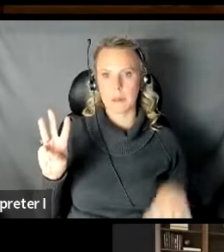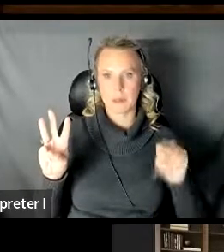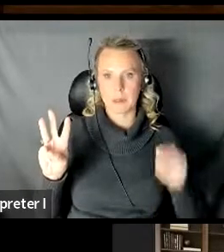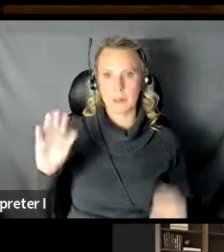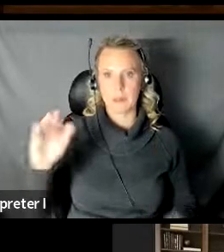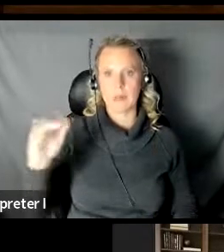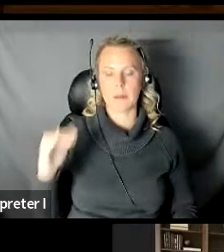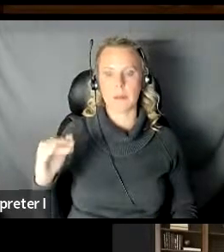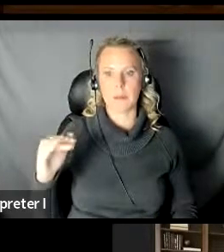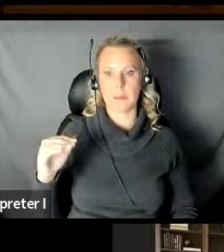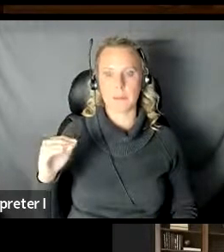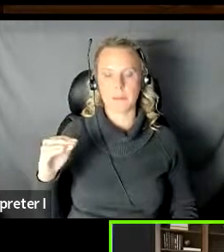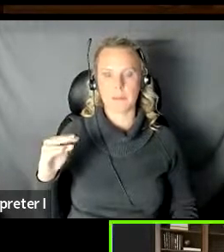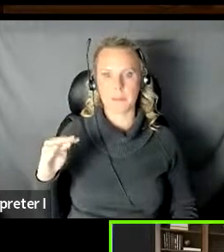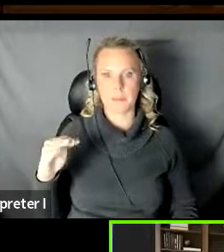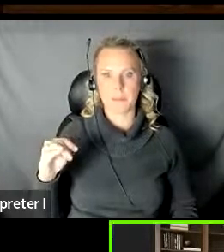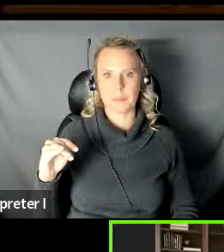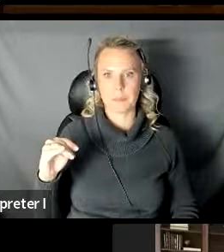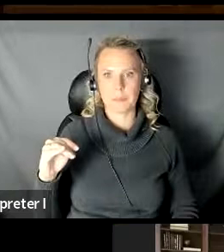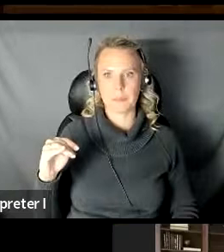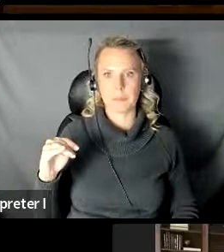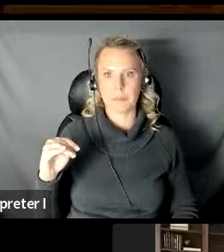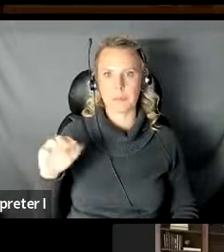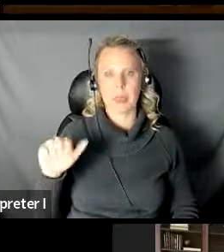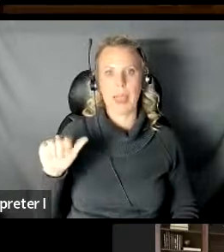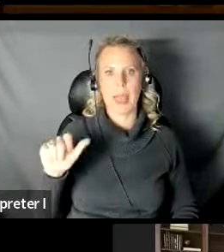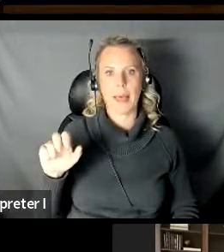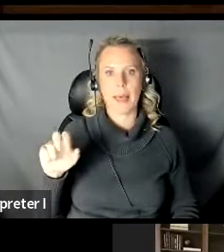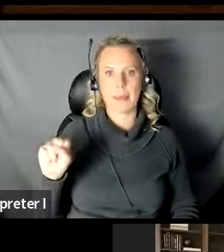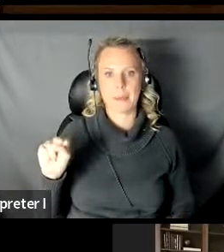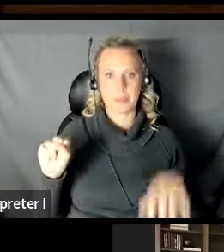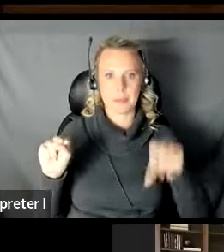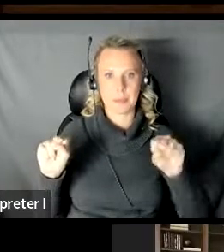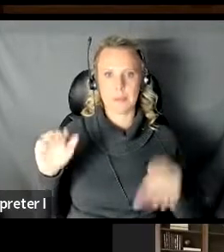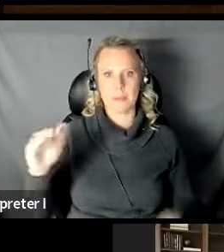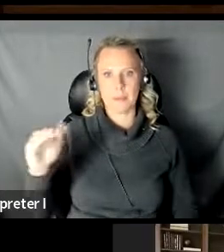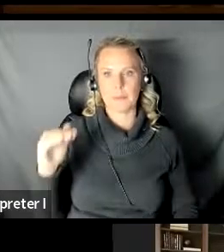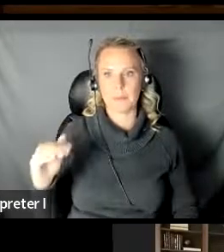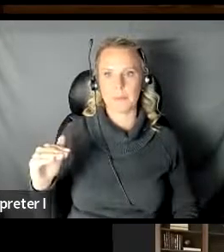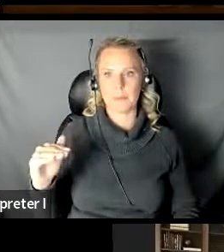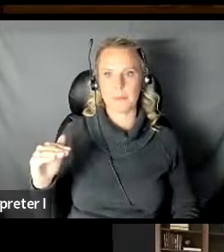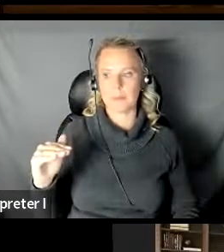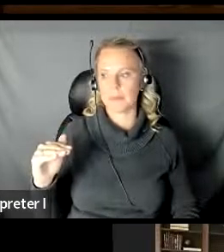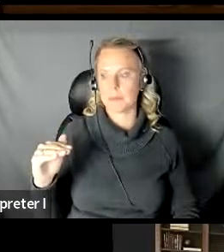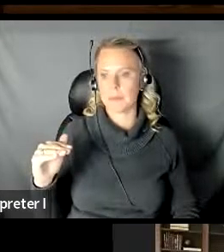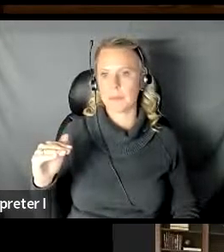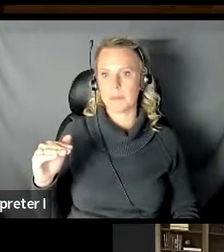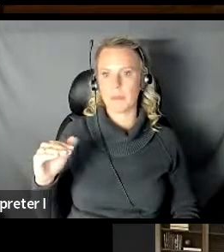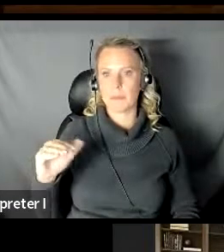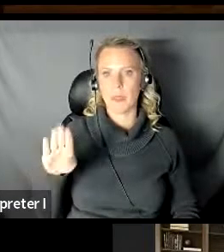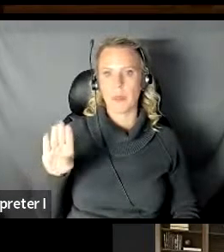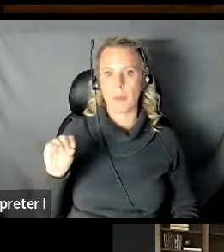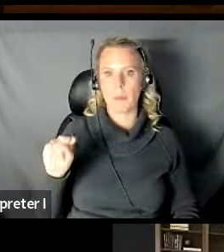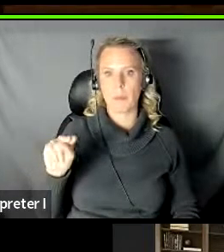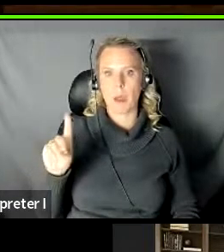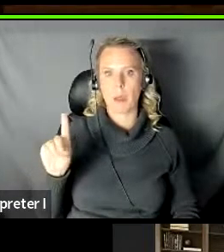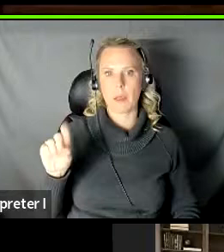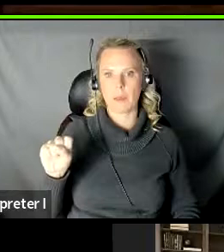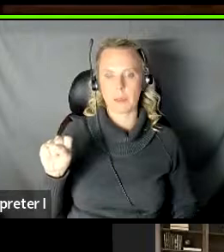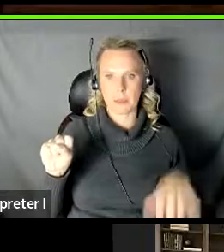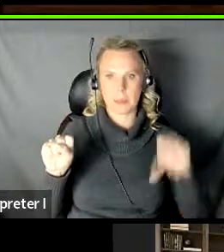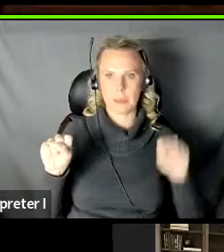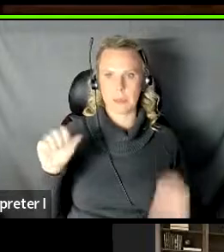Yes. Councilmember Trayon White votes yes. Councilmember Allen. Yes. Councilmember Allen votes yes. Councilmember Bonds.